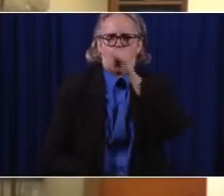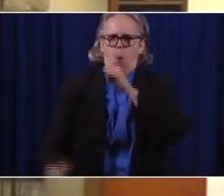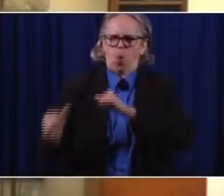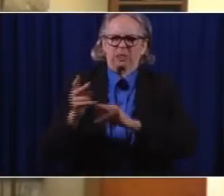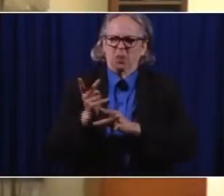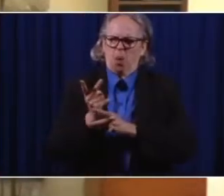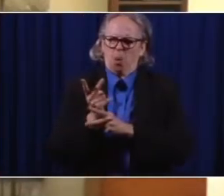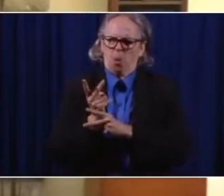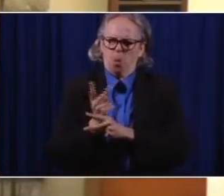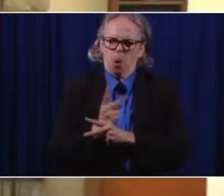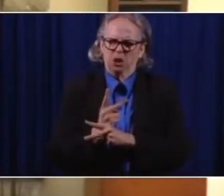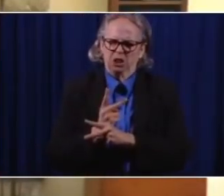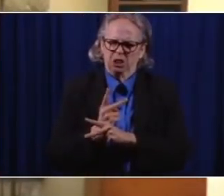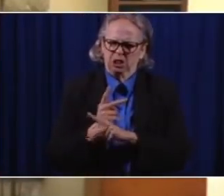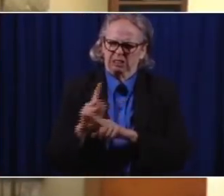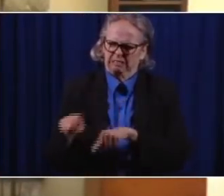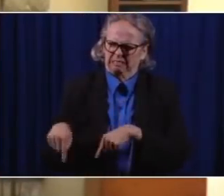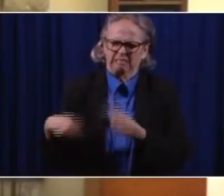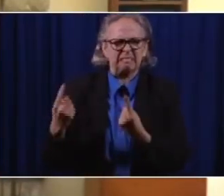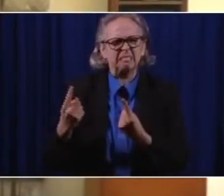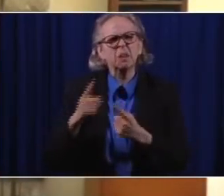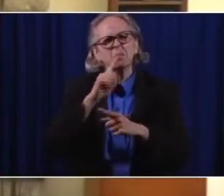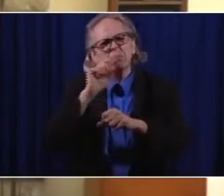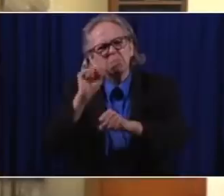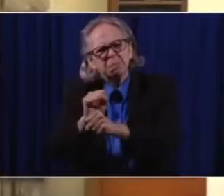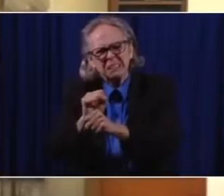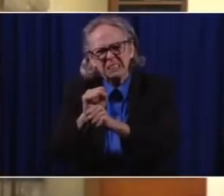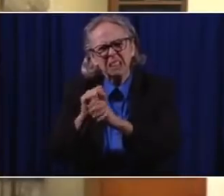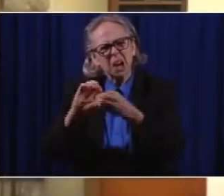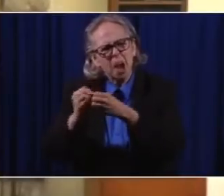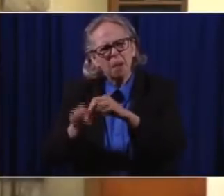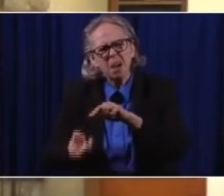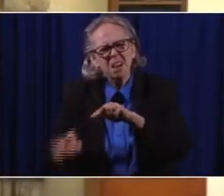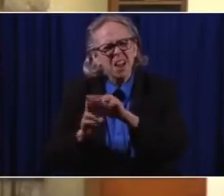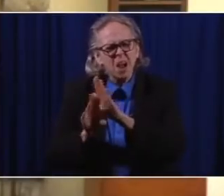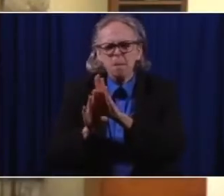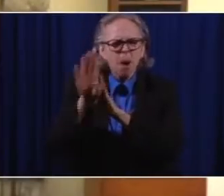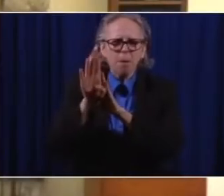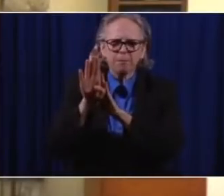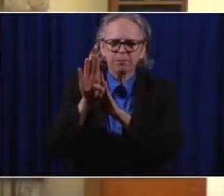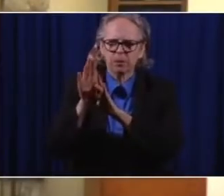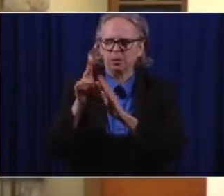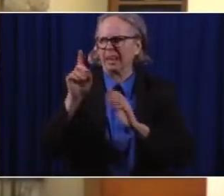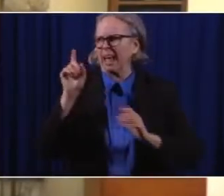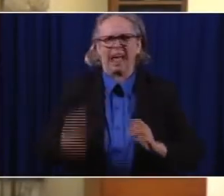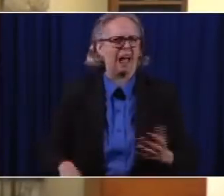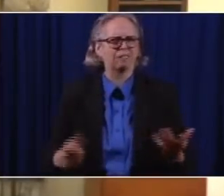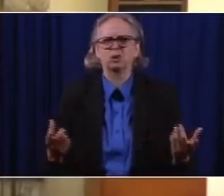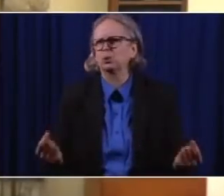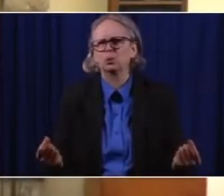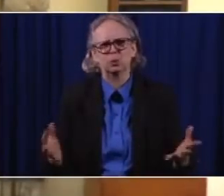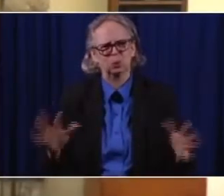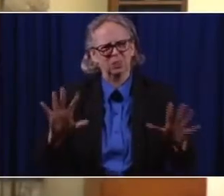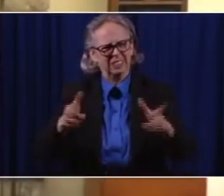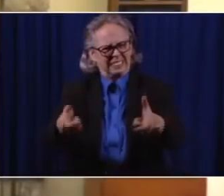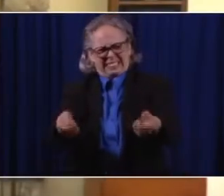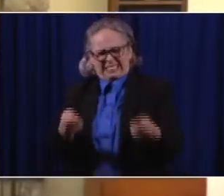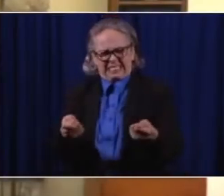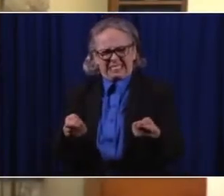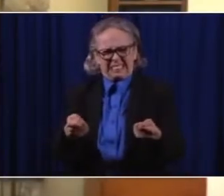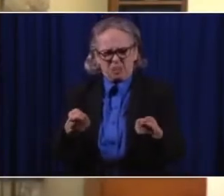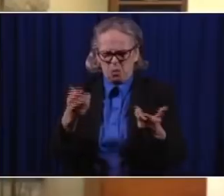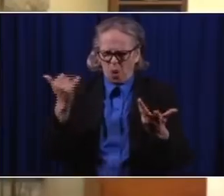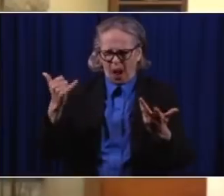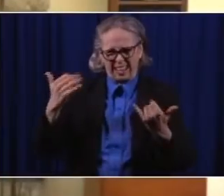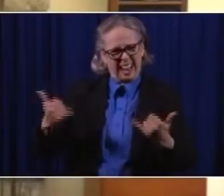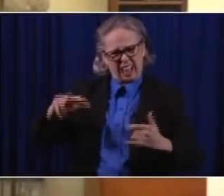huge, huge rate. So we've got to get control of this. We've got to really focus on it. I quoted a